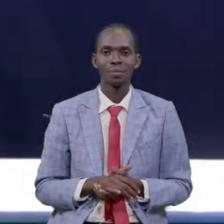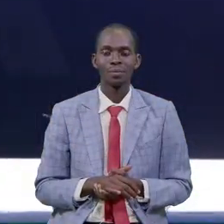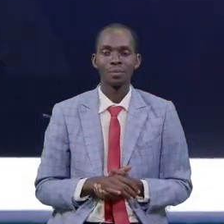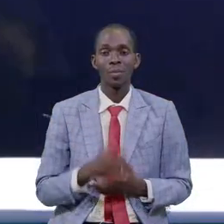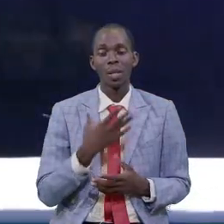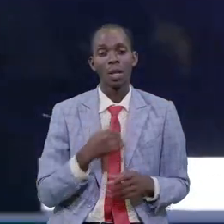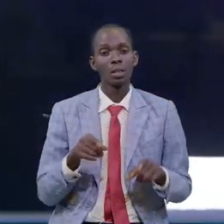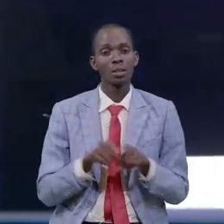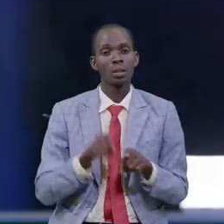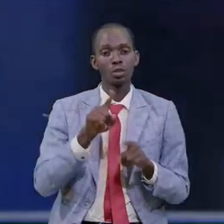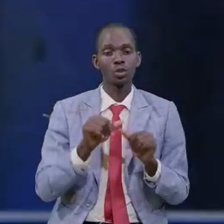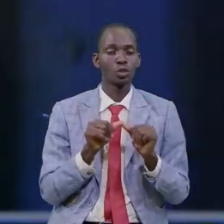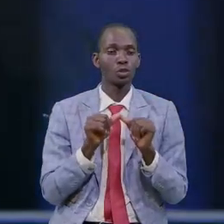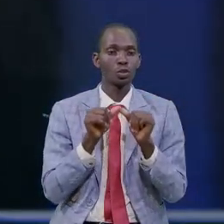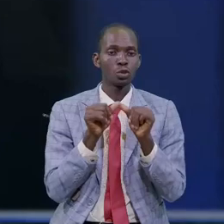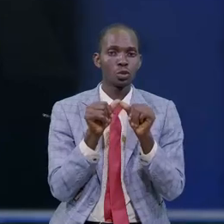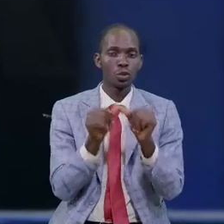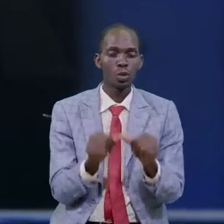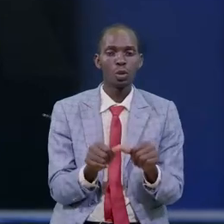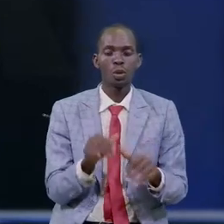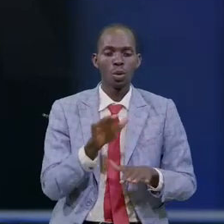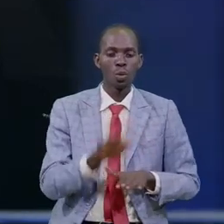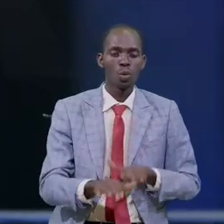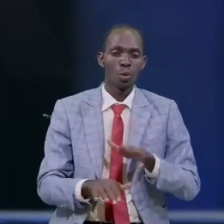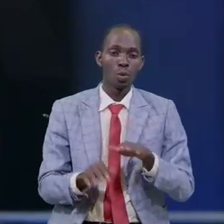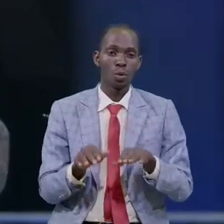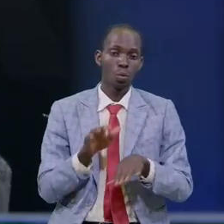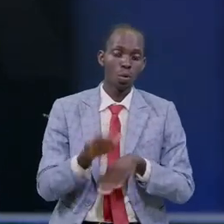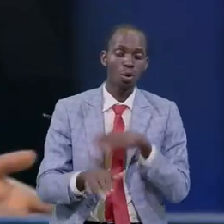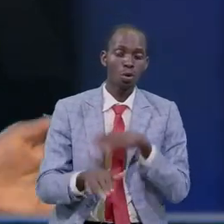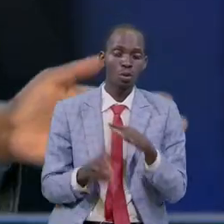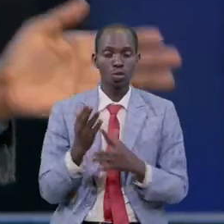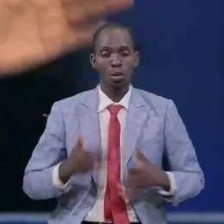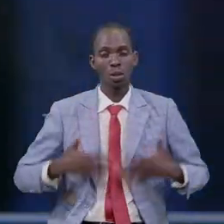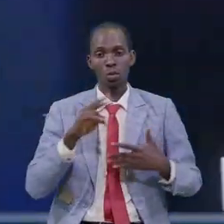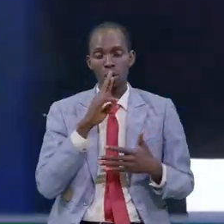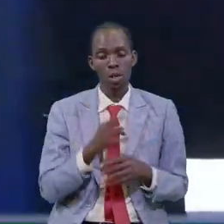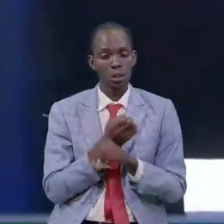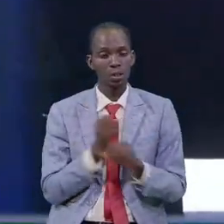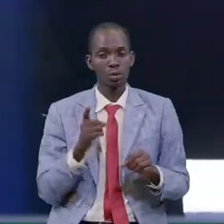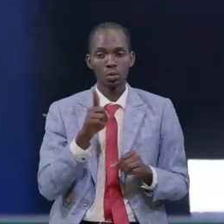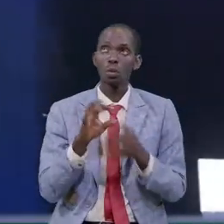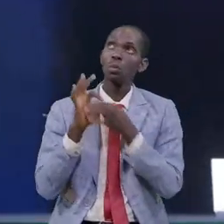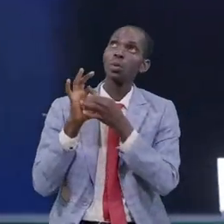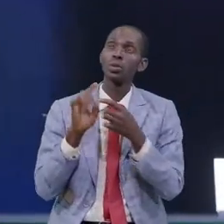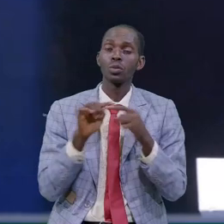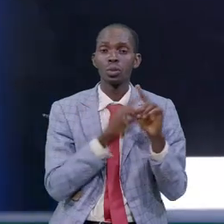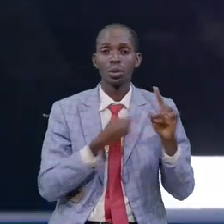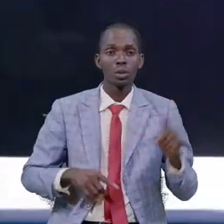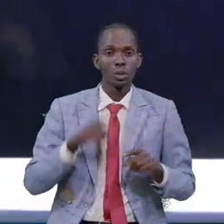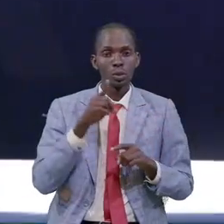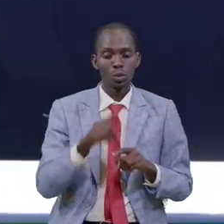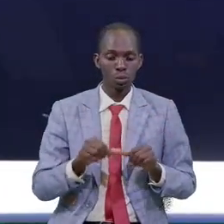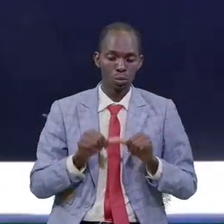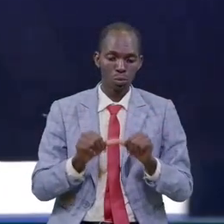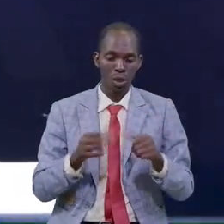continue walking through life, you are a child of God, you belong to the Lord, vie, you remain, you abide in Dieu, the